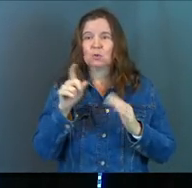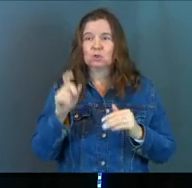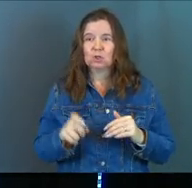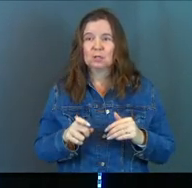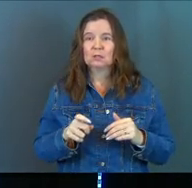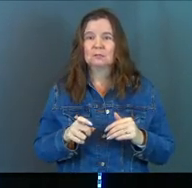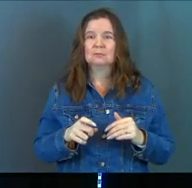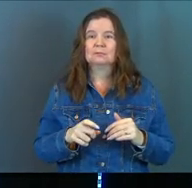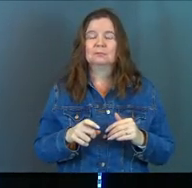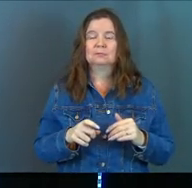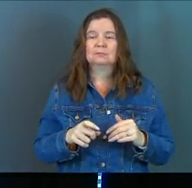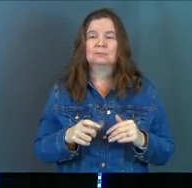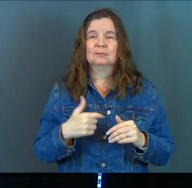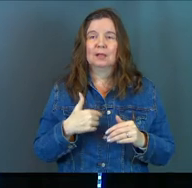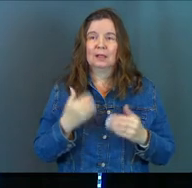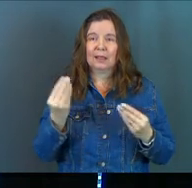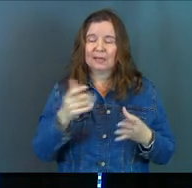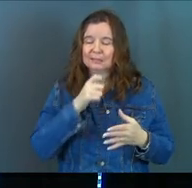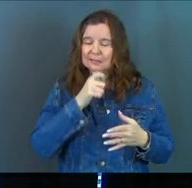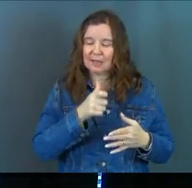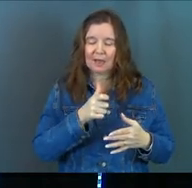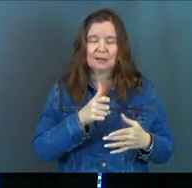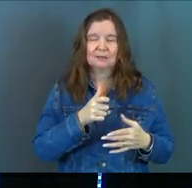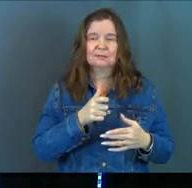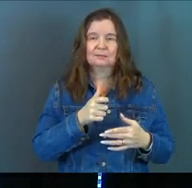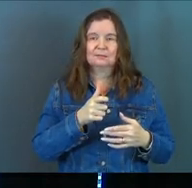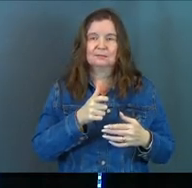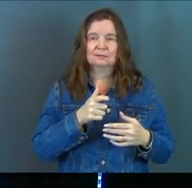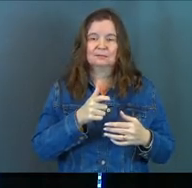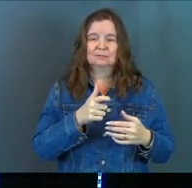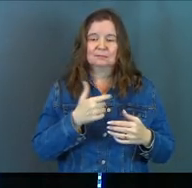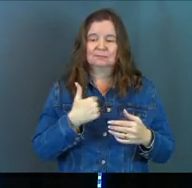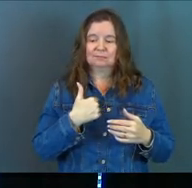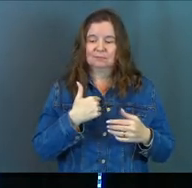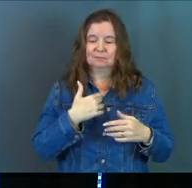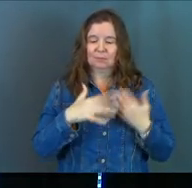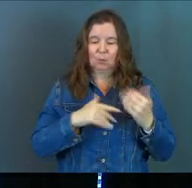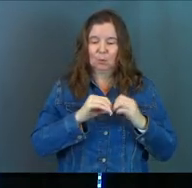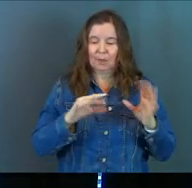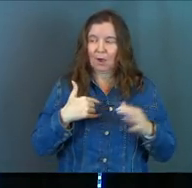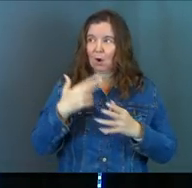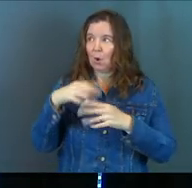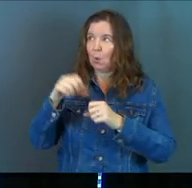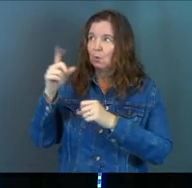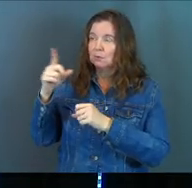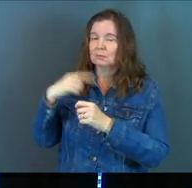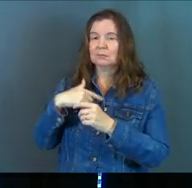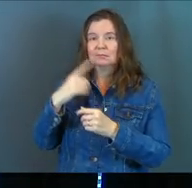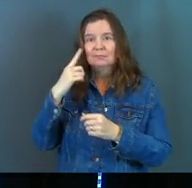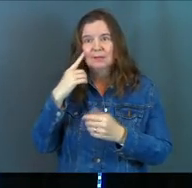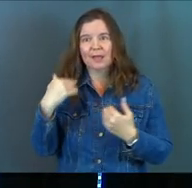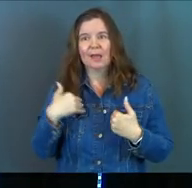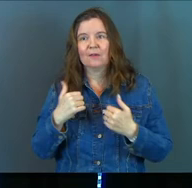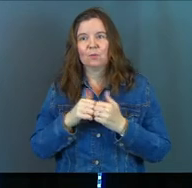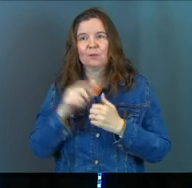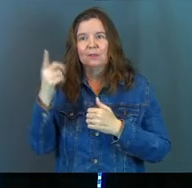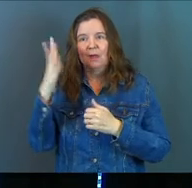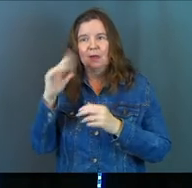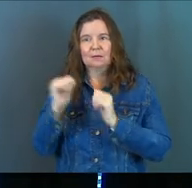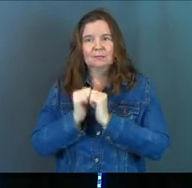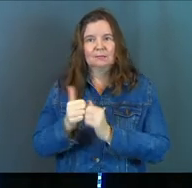should preside. Let us not reckon without our host. Just let us not reckon without our host.